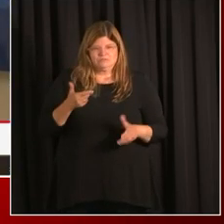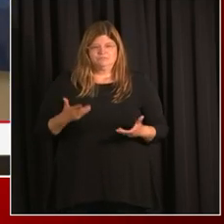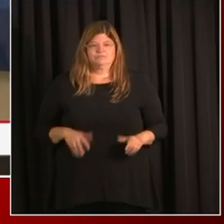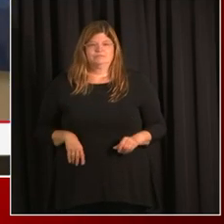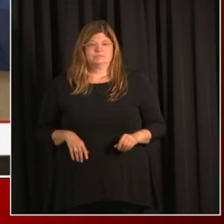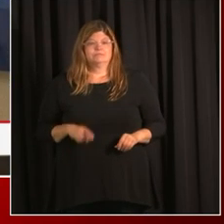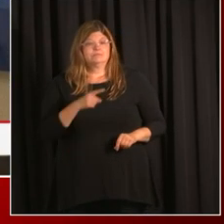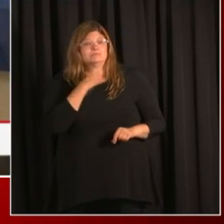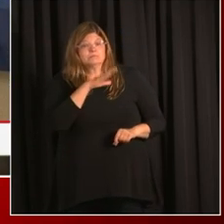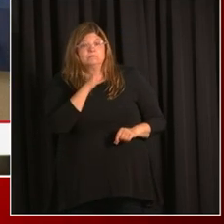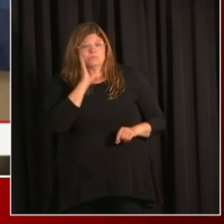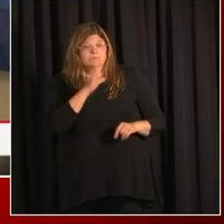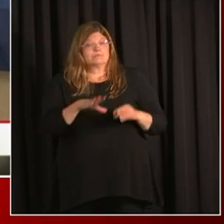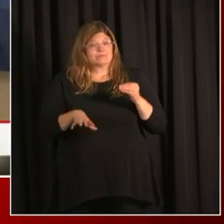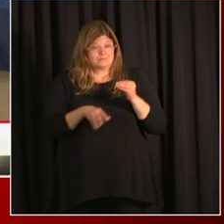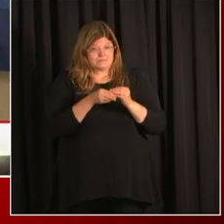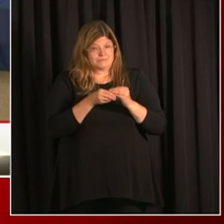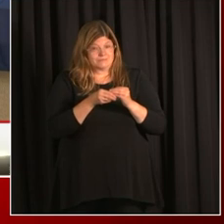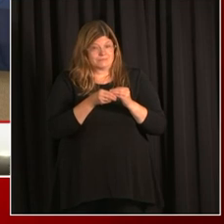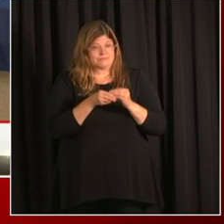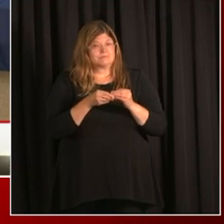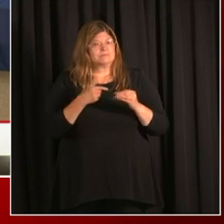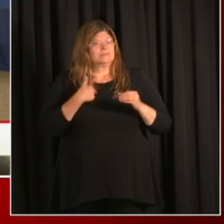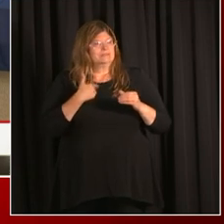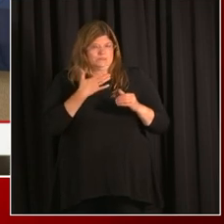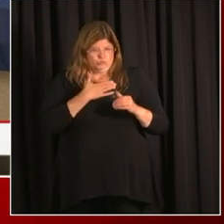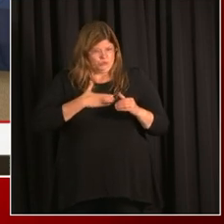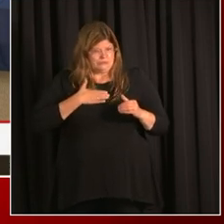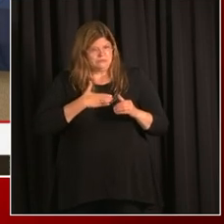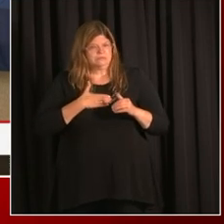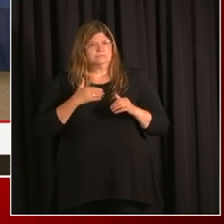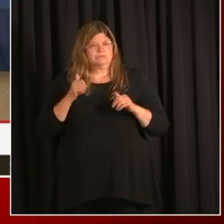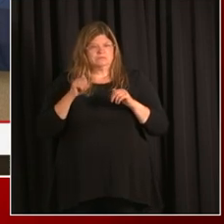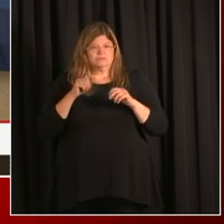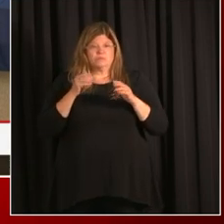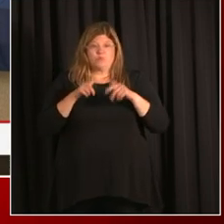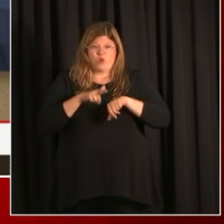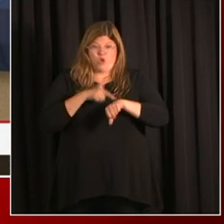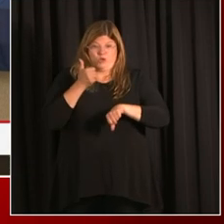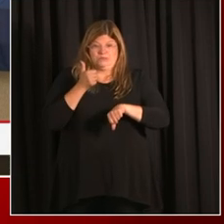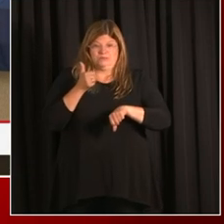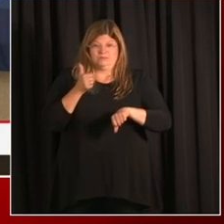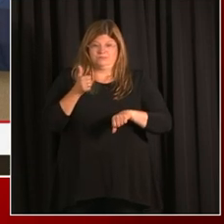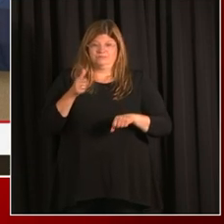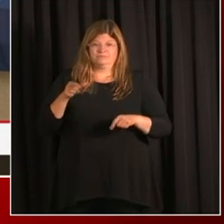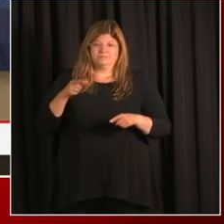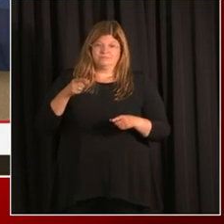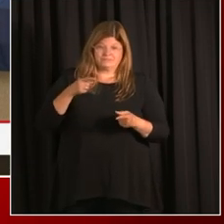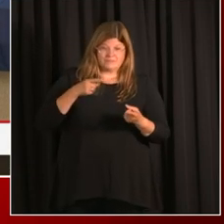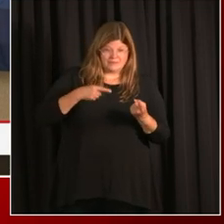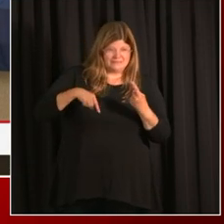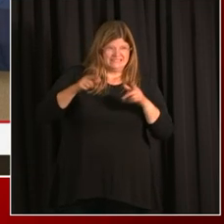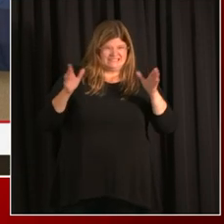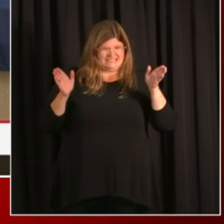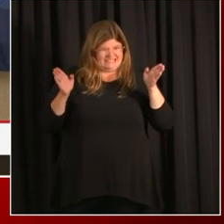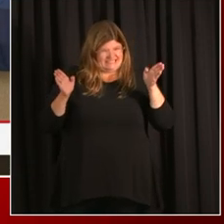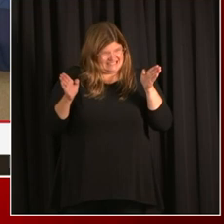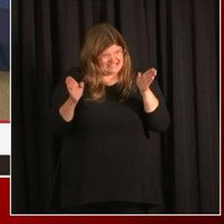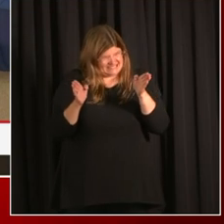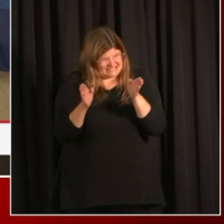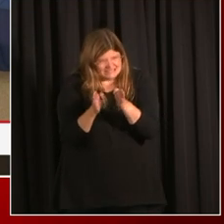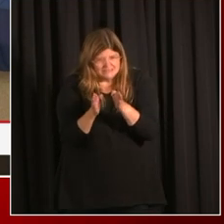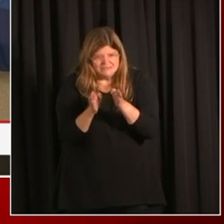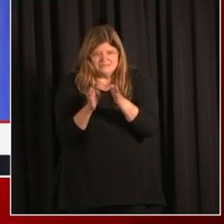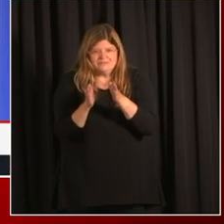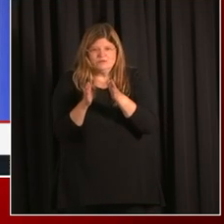we definitely appreciate the challenges that long turnaround times pose, both for people who are anxiously